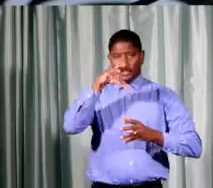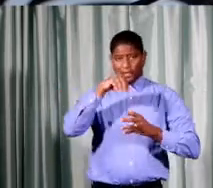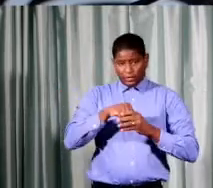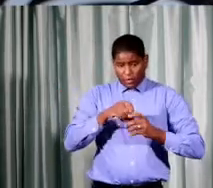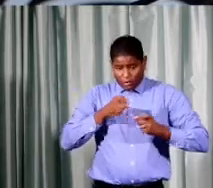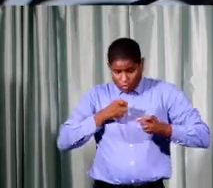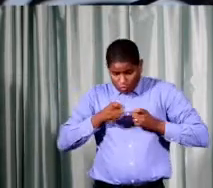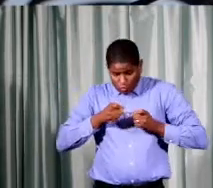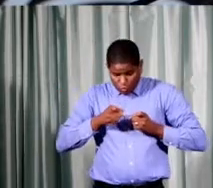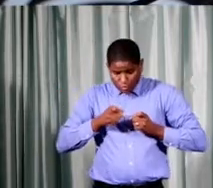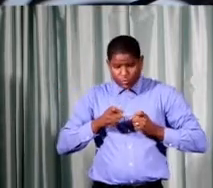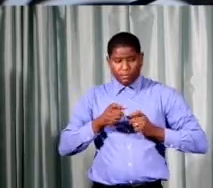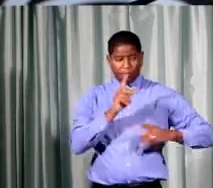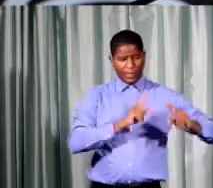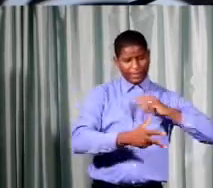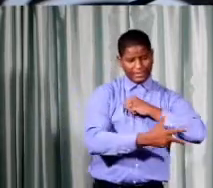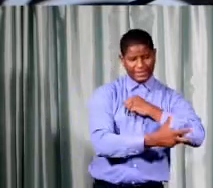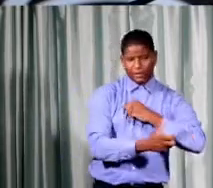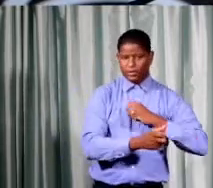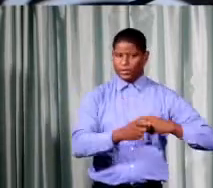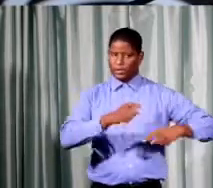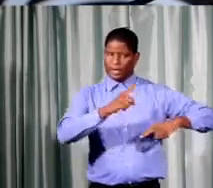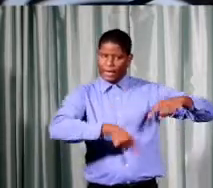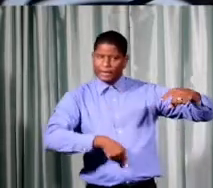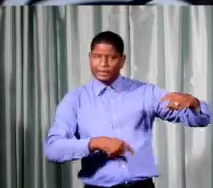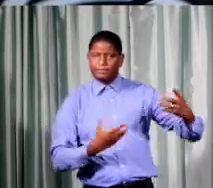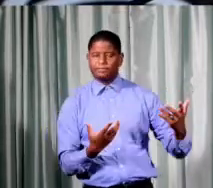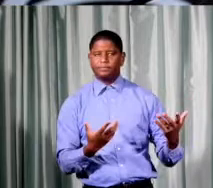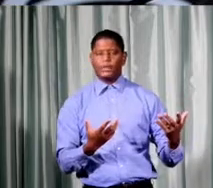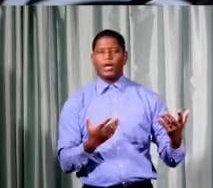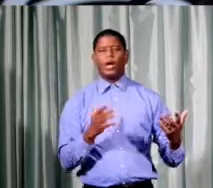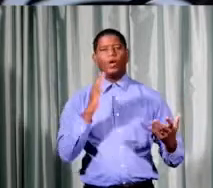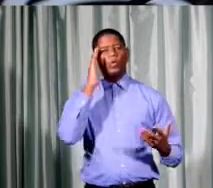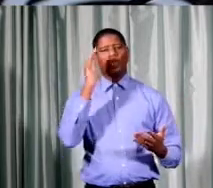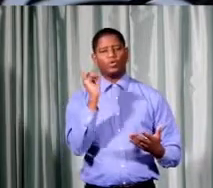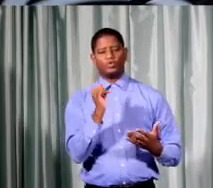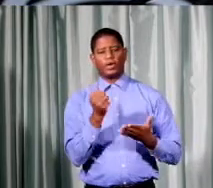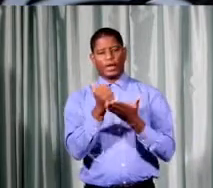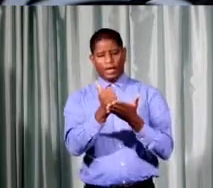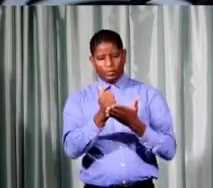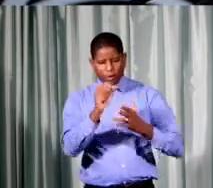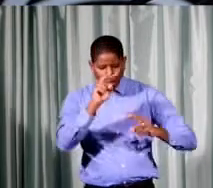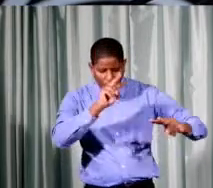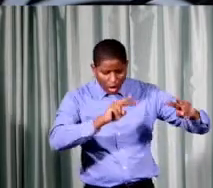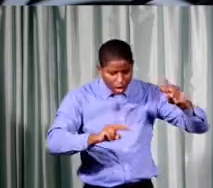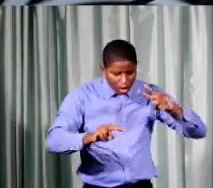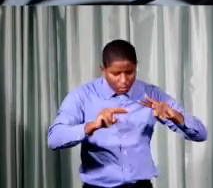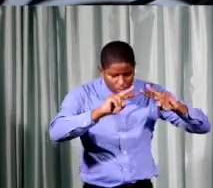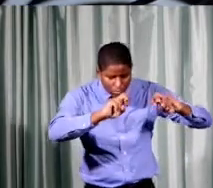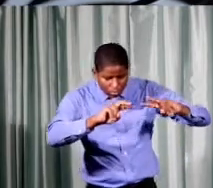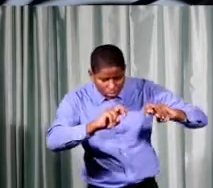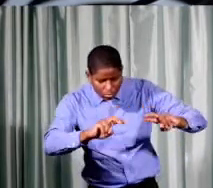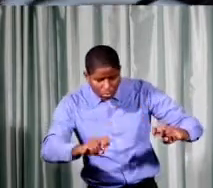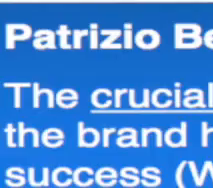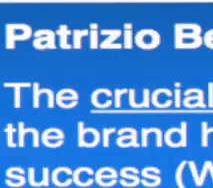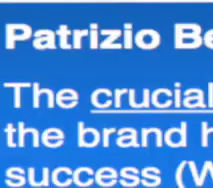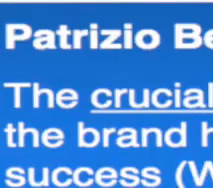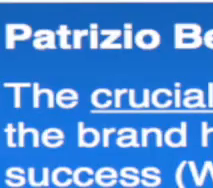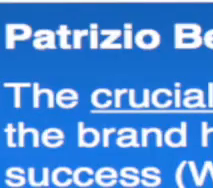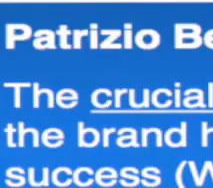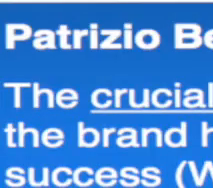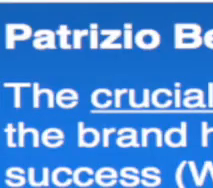off. And some analysis that you could do to manage the business, some simple